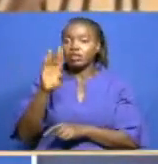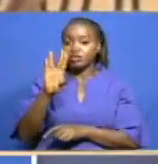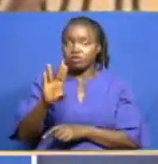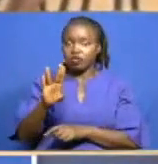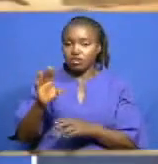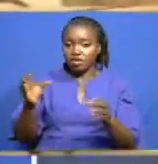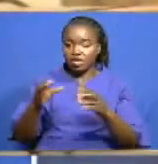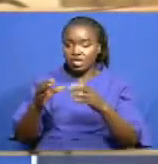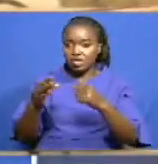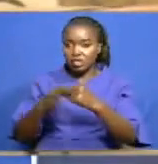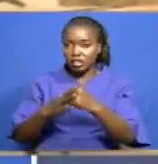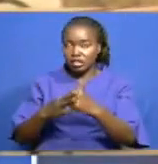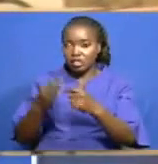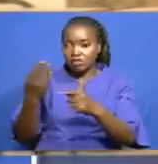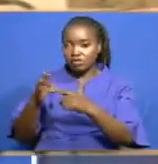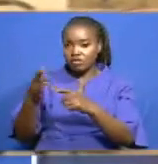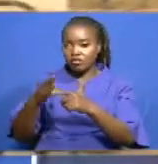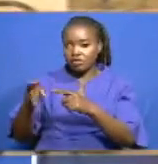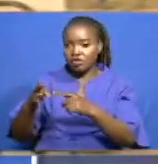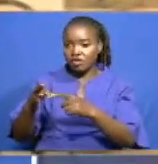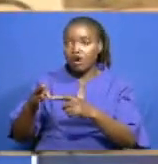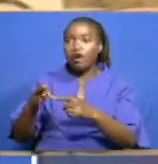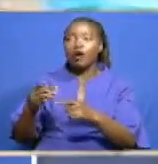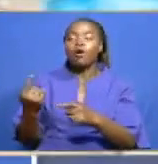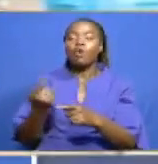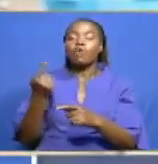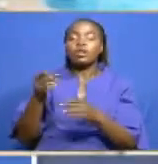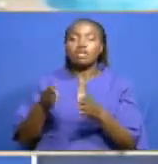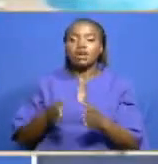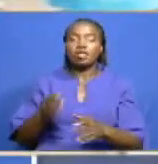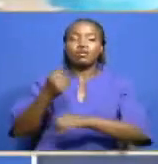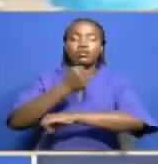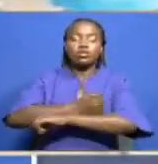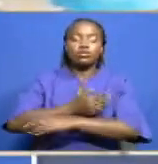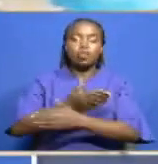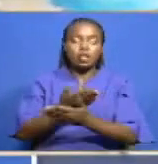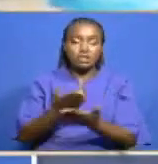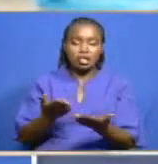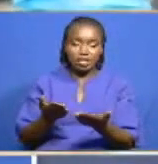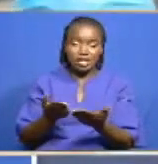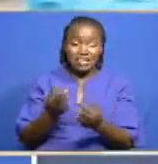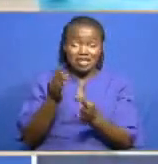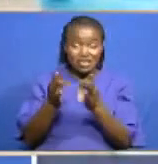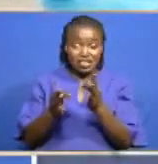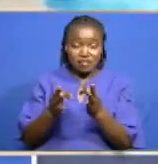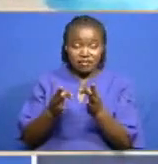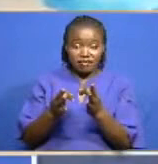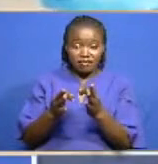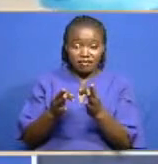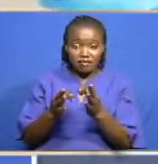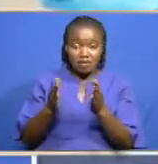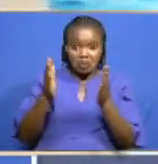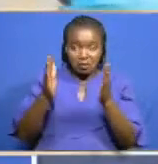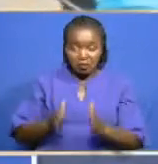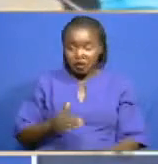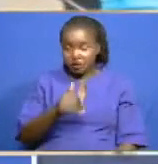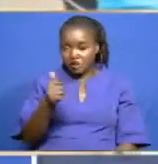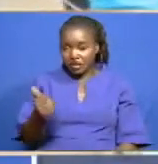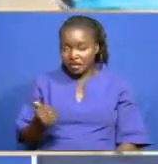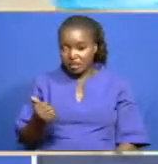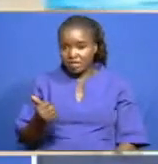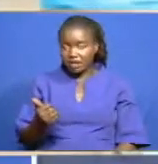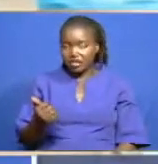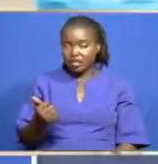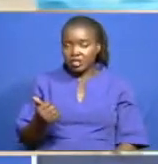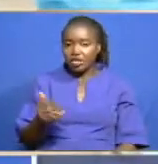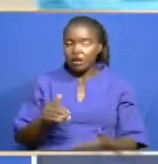learners are allowed in schools in the first reopening of learning institutions. So if anyone is bringing in more